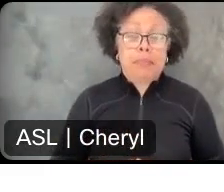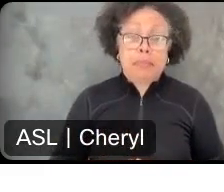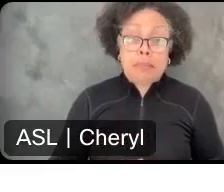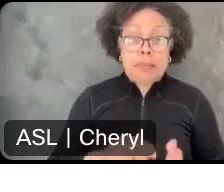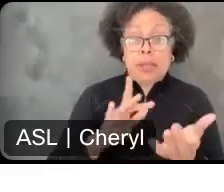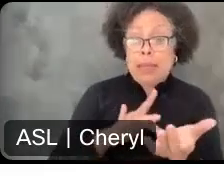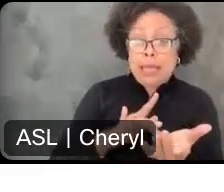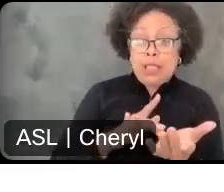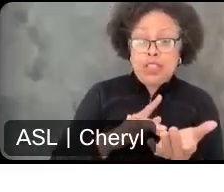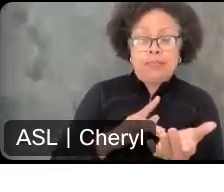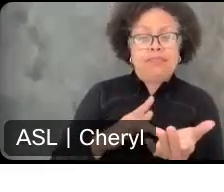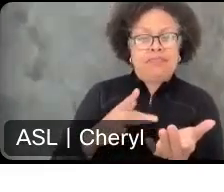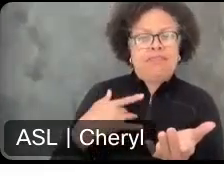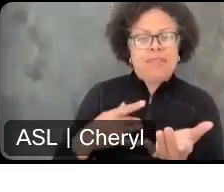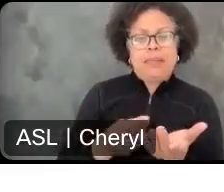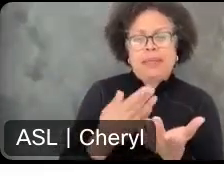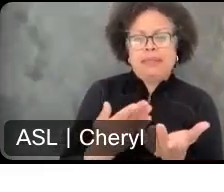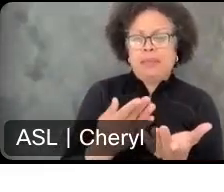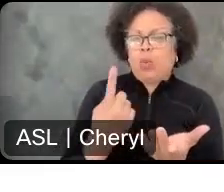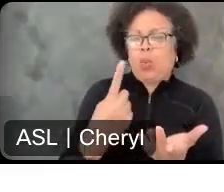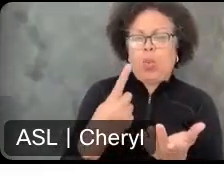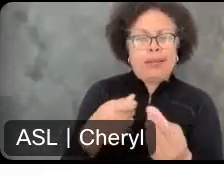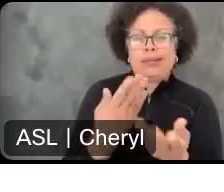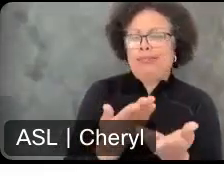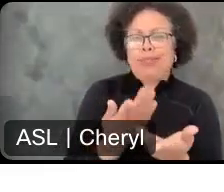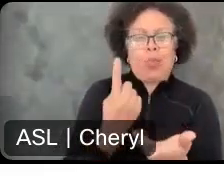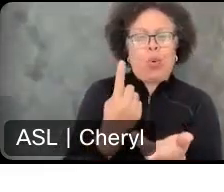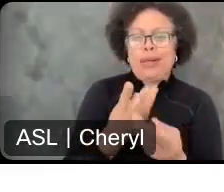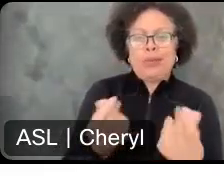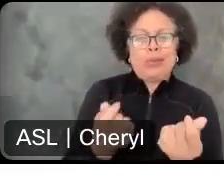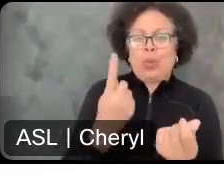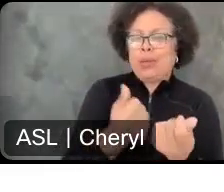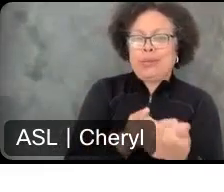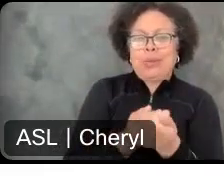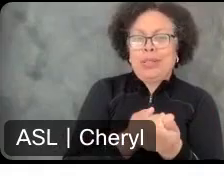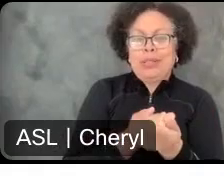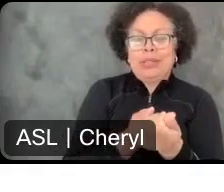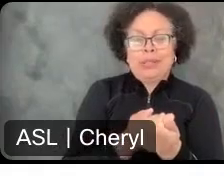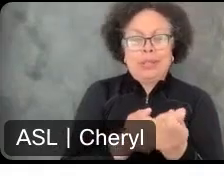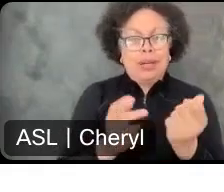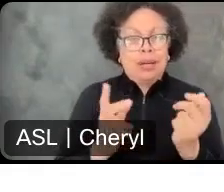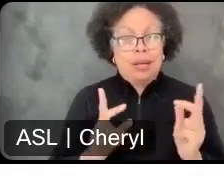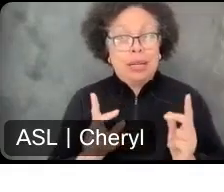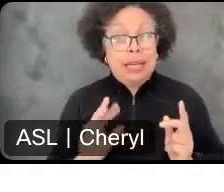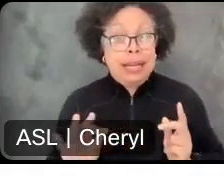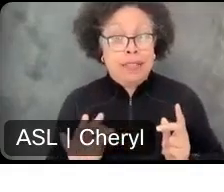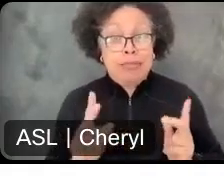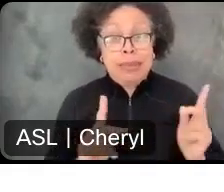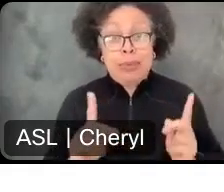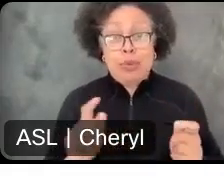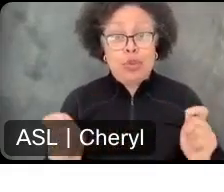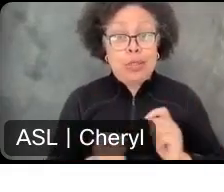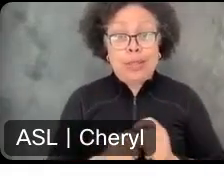Medication is usually portrayed as the only support, and people are portrayed as dangerous if they make changes to